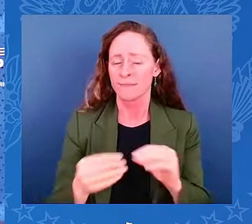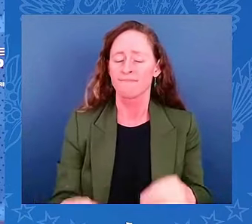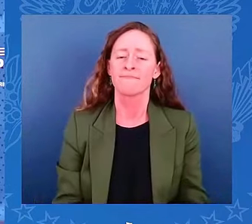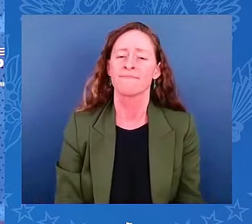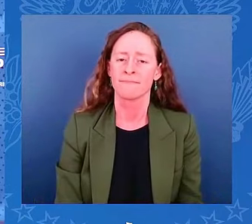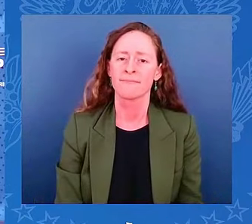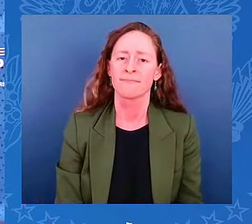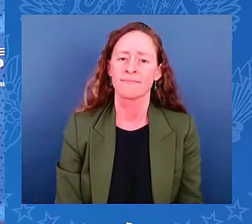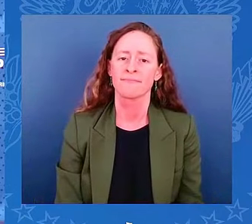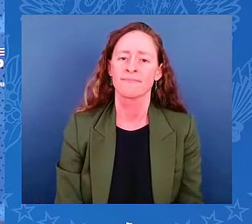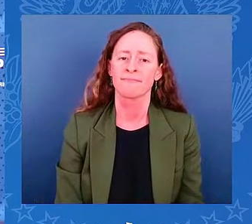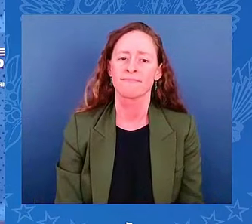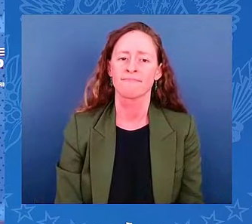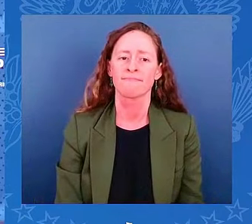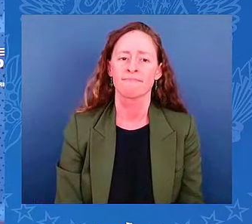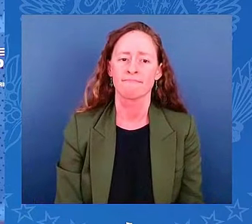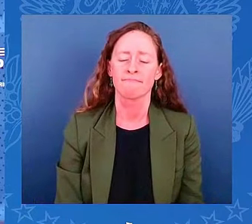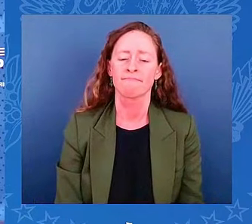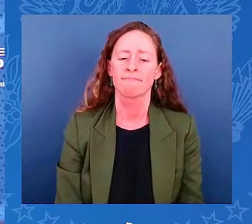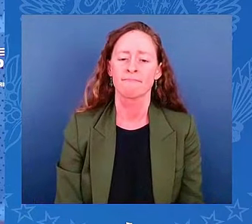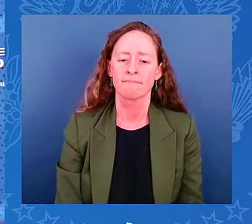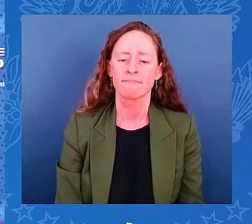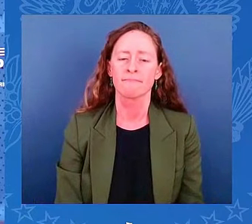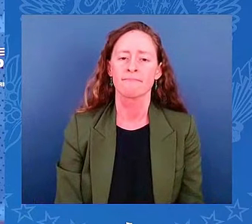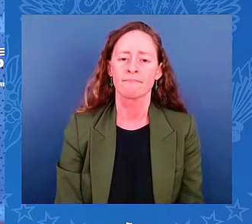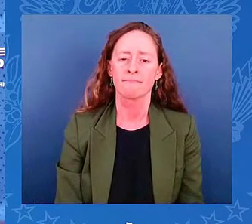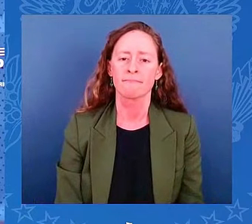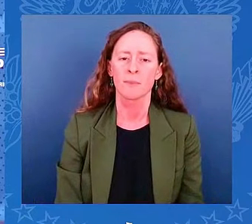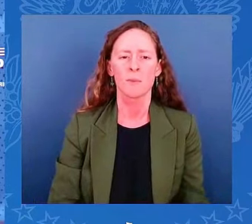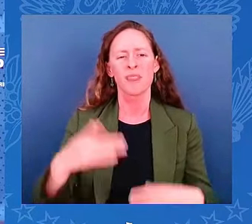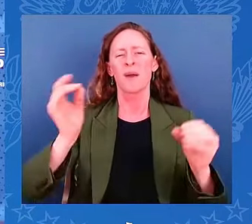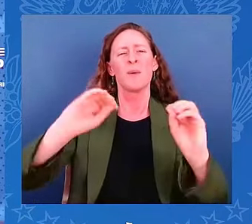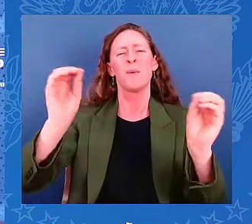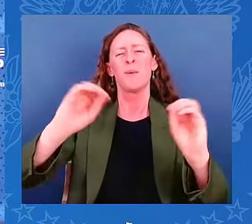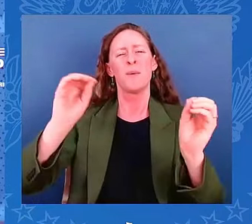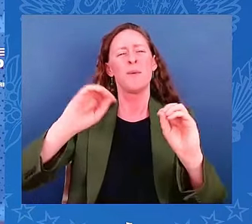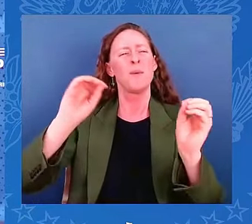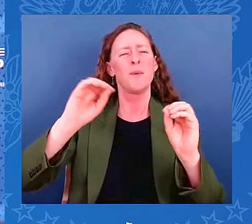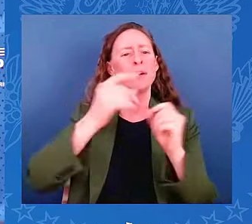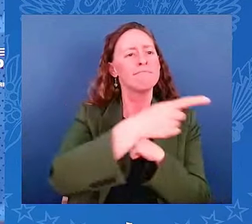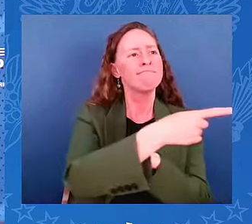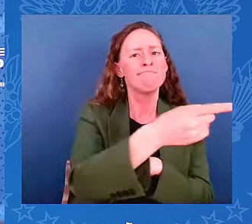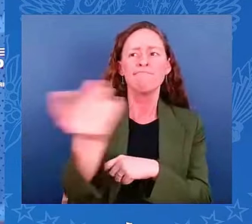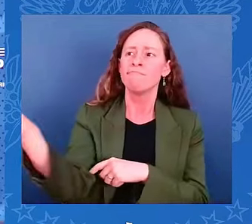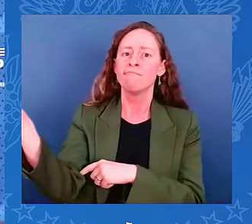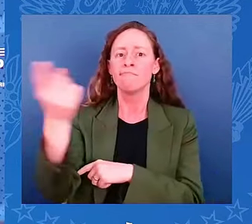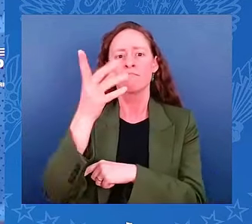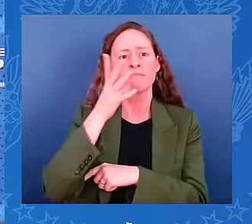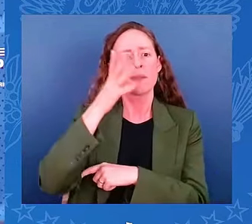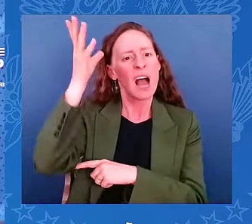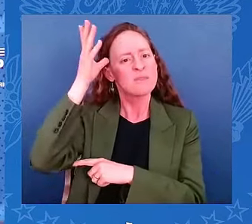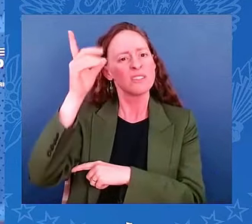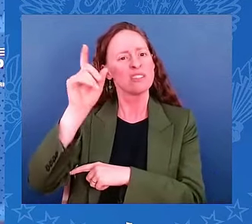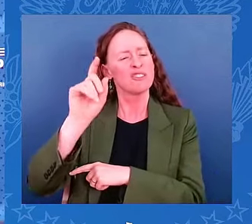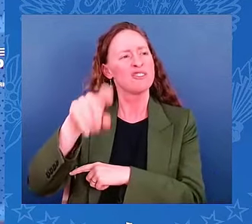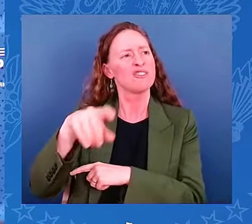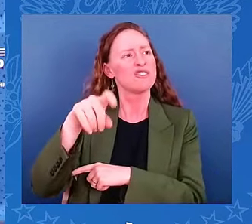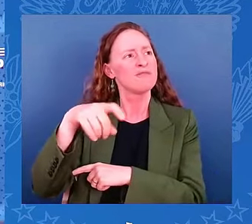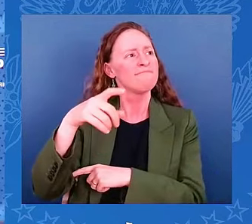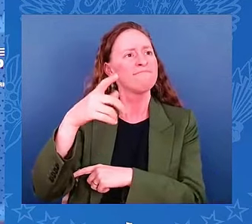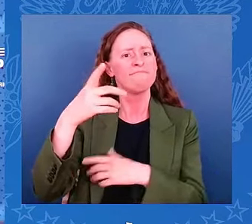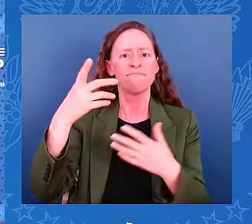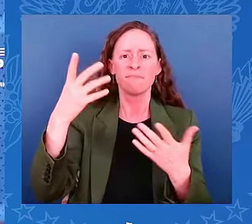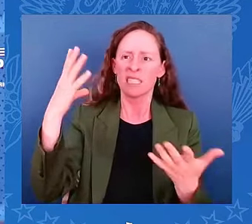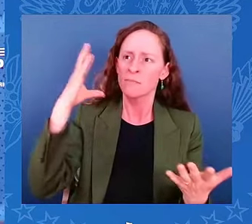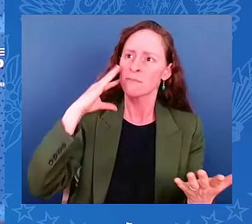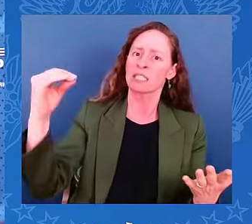No parent should ever have to get the phone call that their child has been shot and killed. No